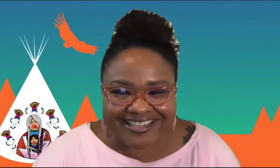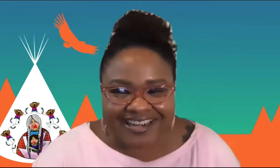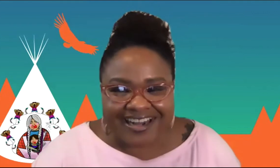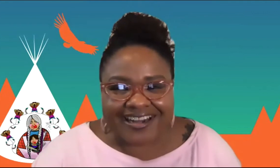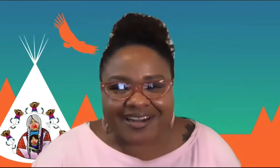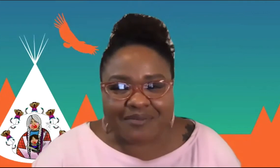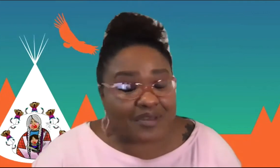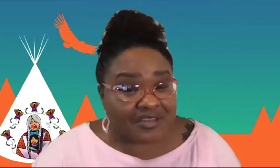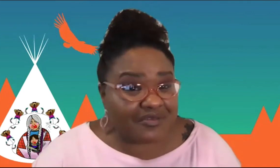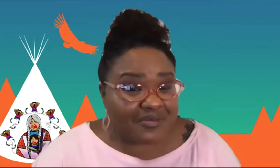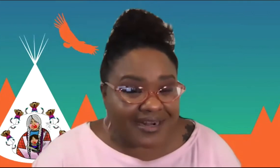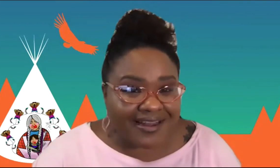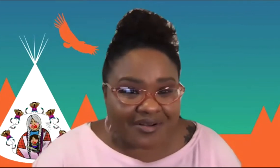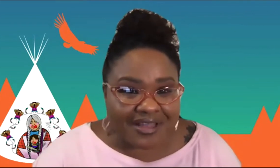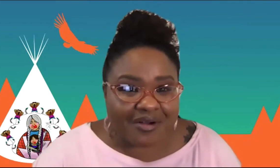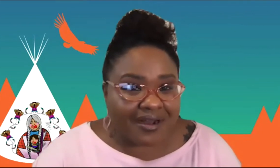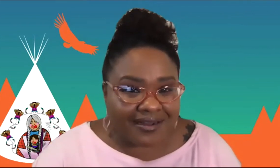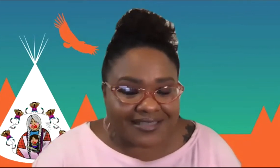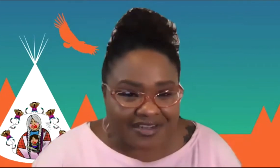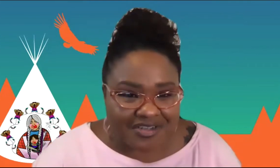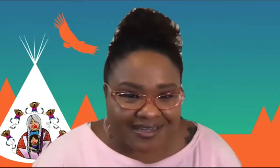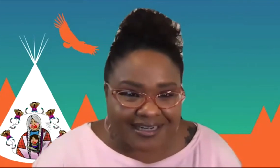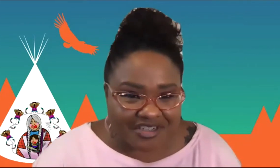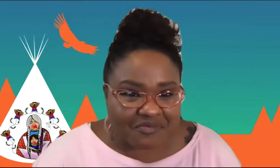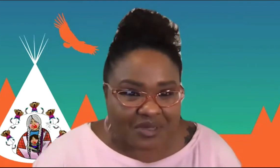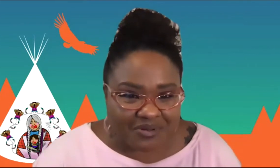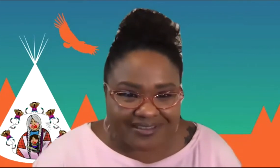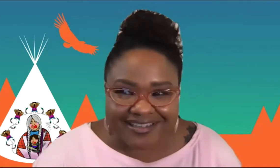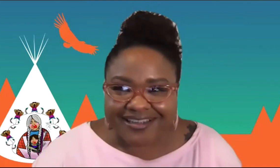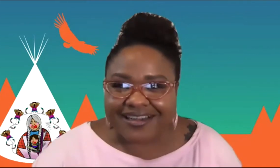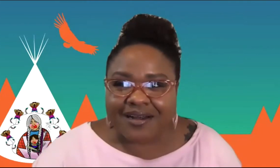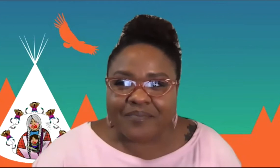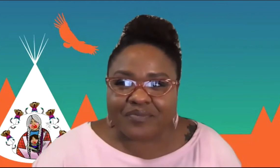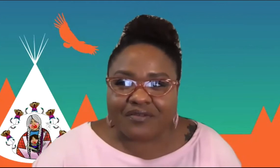nation. Some of you may not know that Omaha is actually a nation of people,